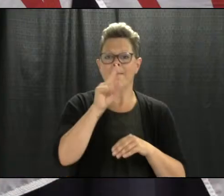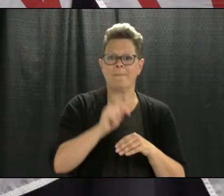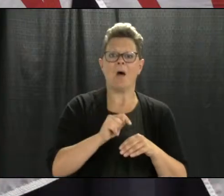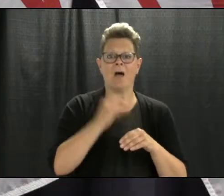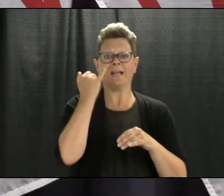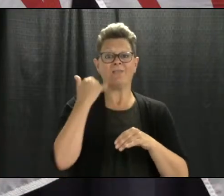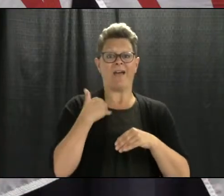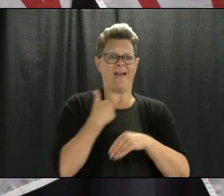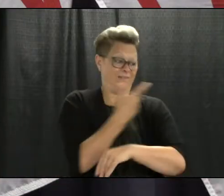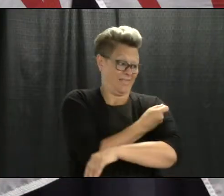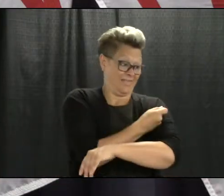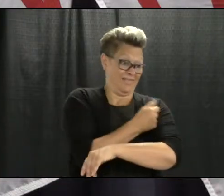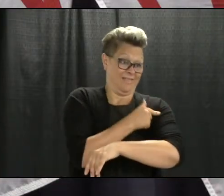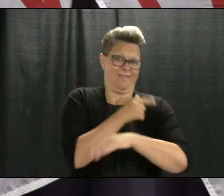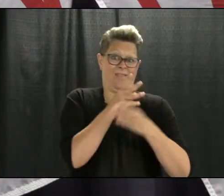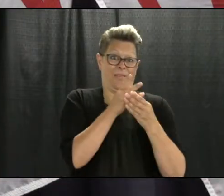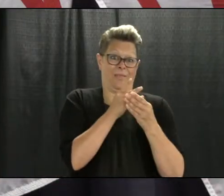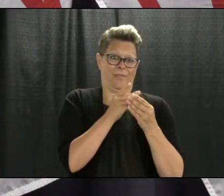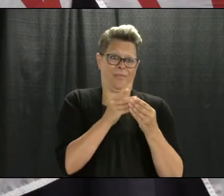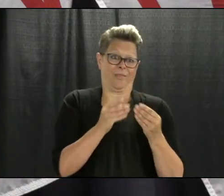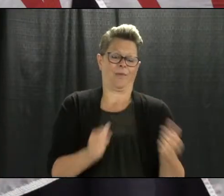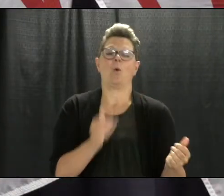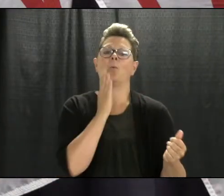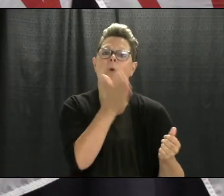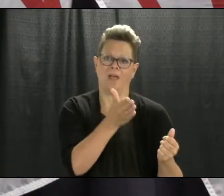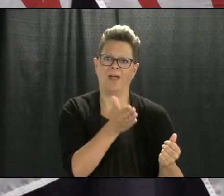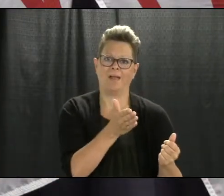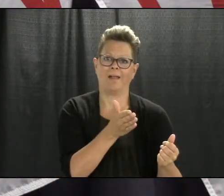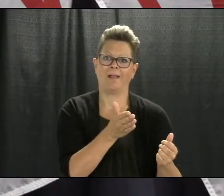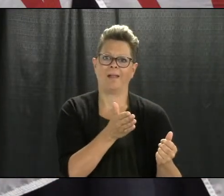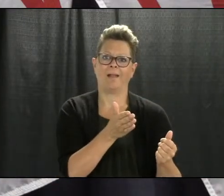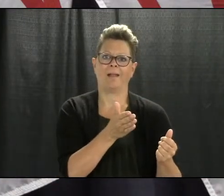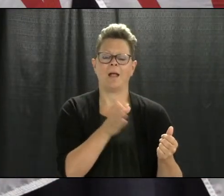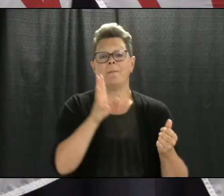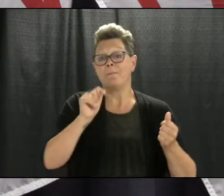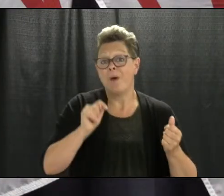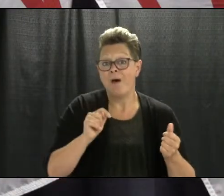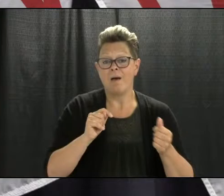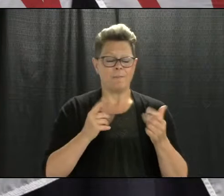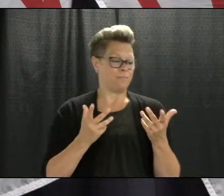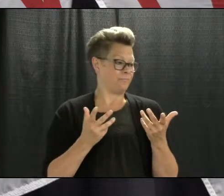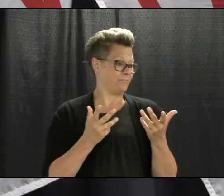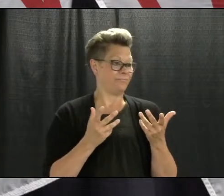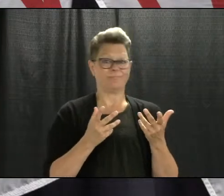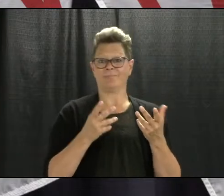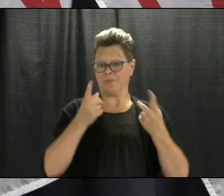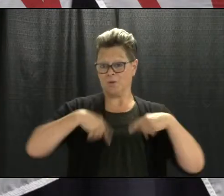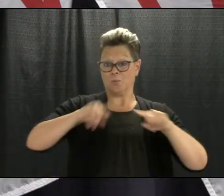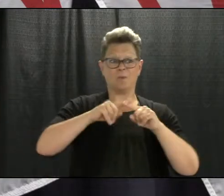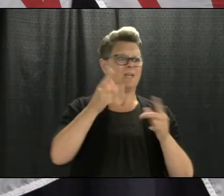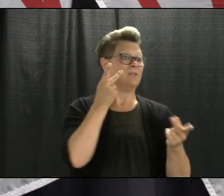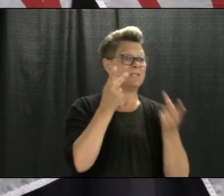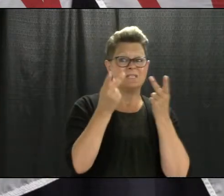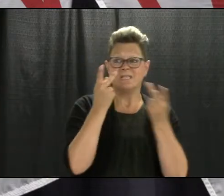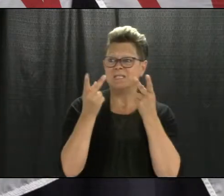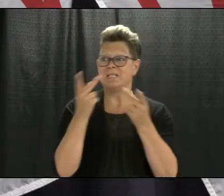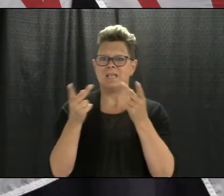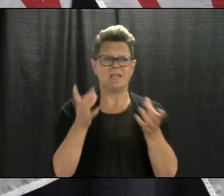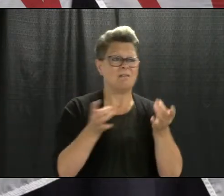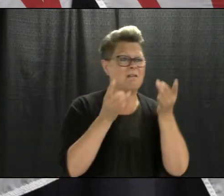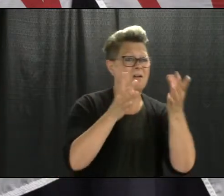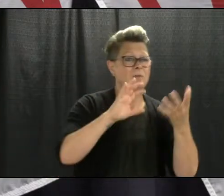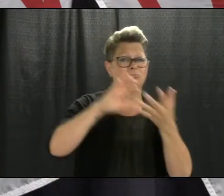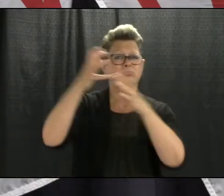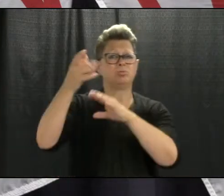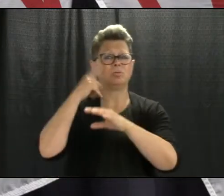time, right? But it does the things you know, some of the decimation we've seen from COVID in the country, it protects against that.